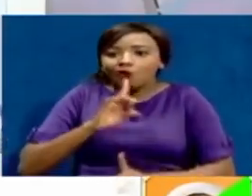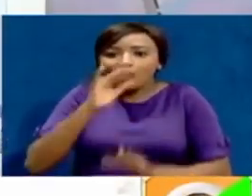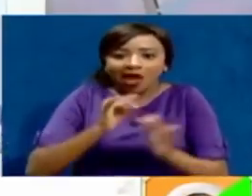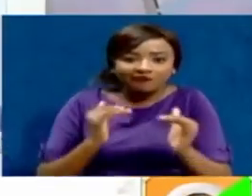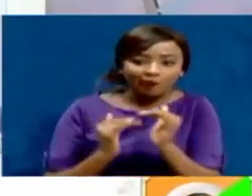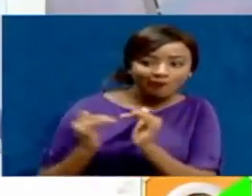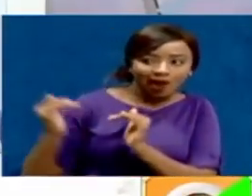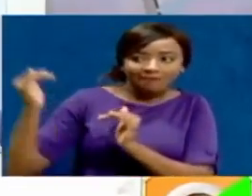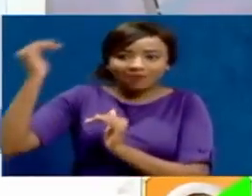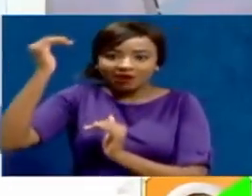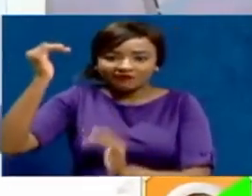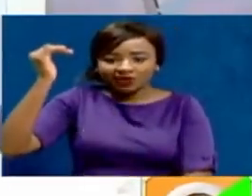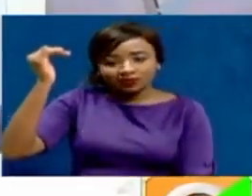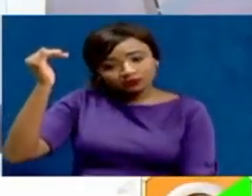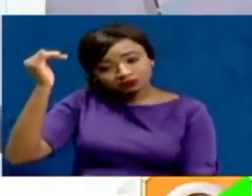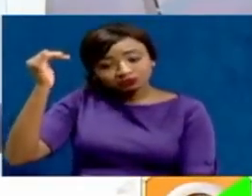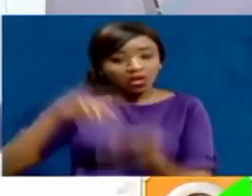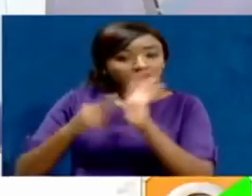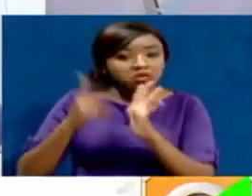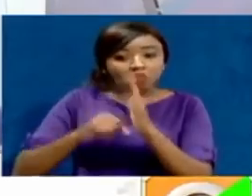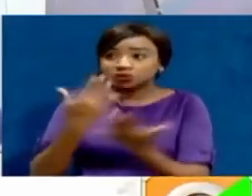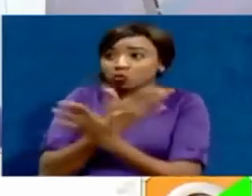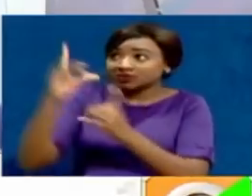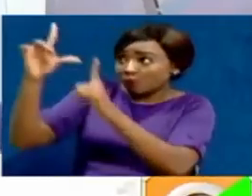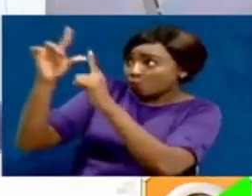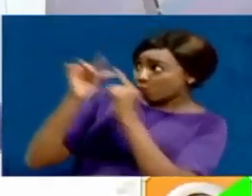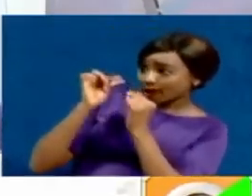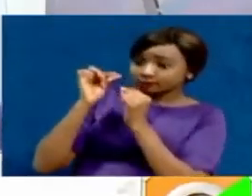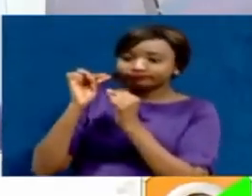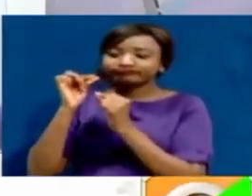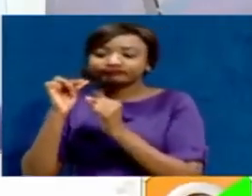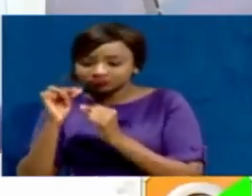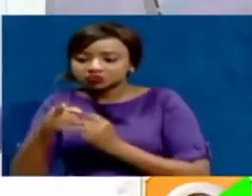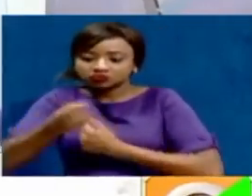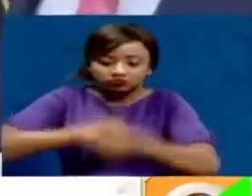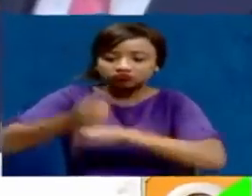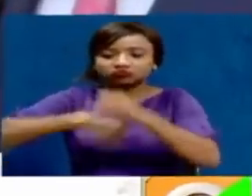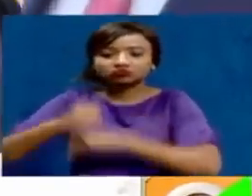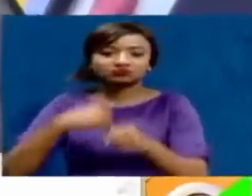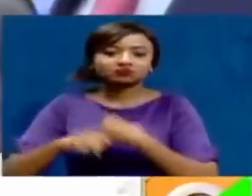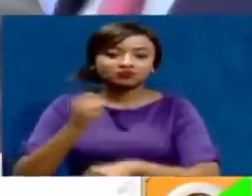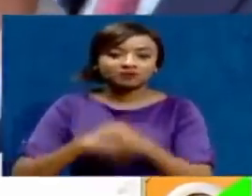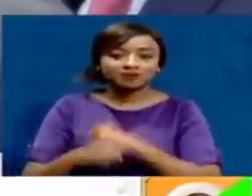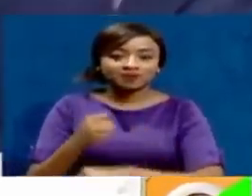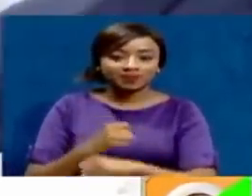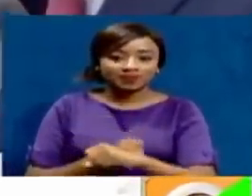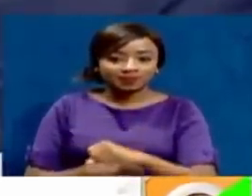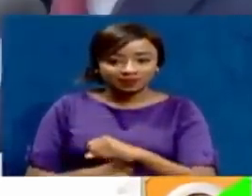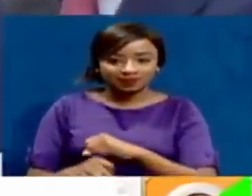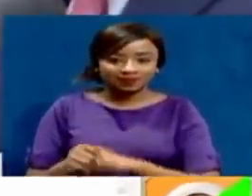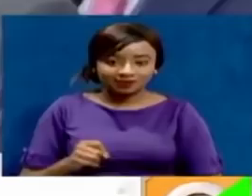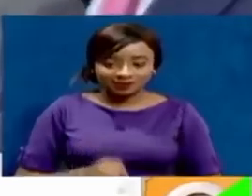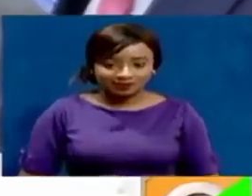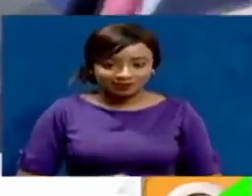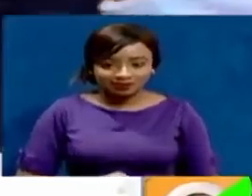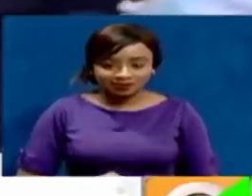above. That whatever instructions they get from their boss, they will do that. We are really, there is no representative.